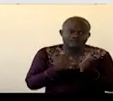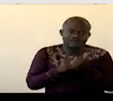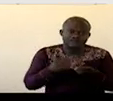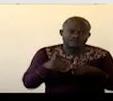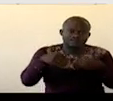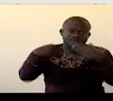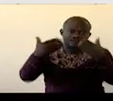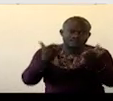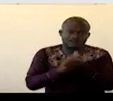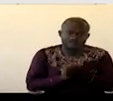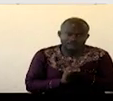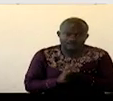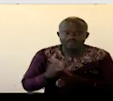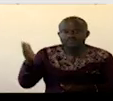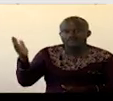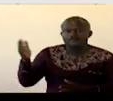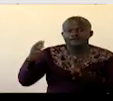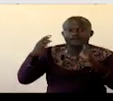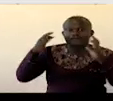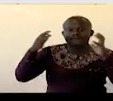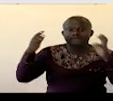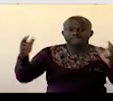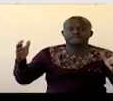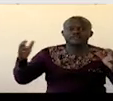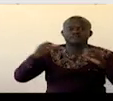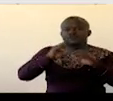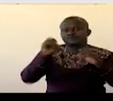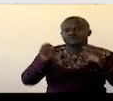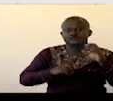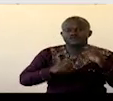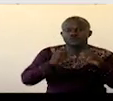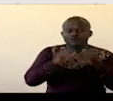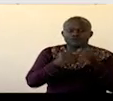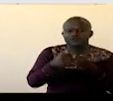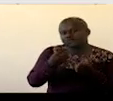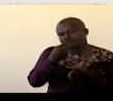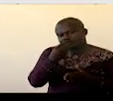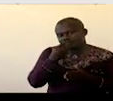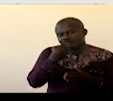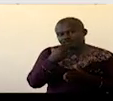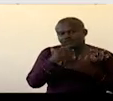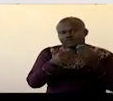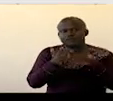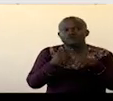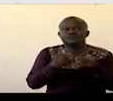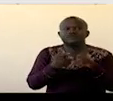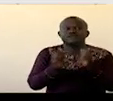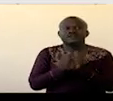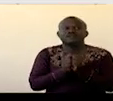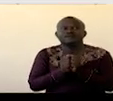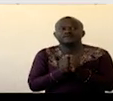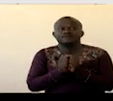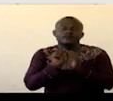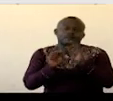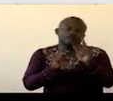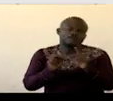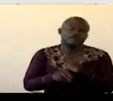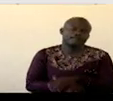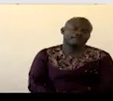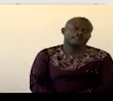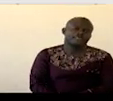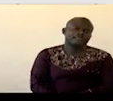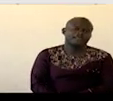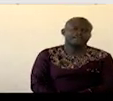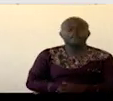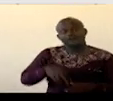provide a biggest percentage of food to different people. Remember,